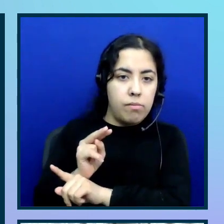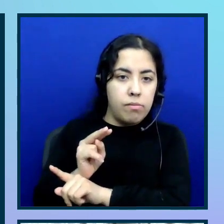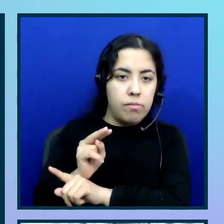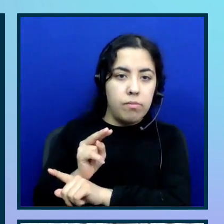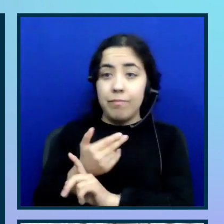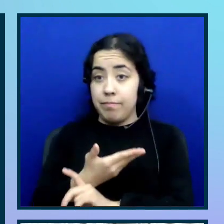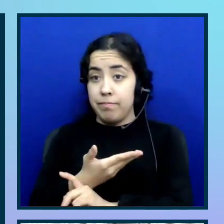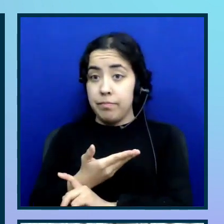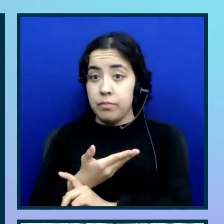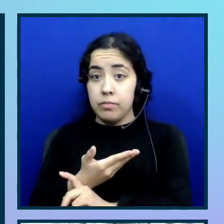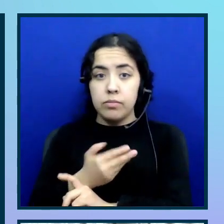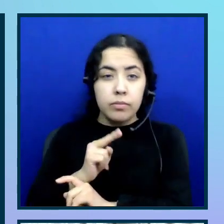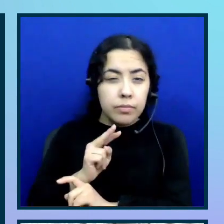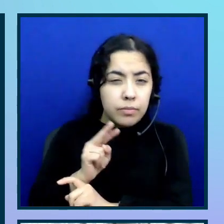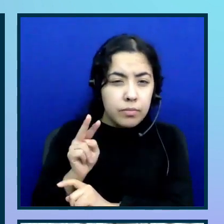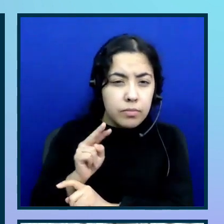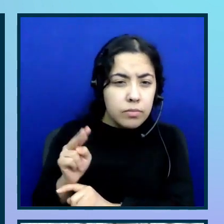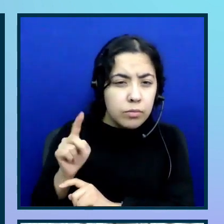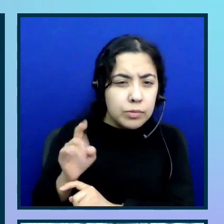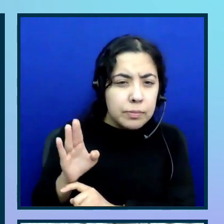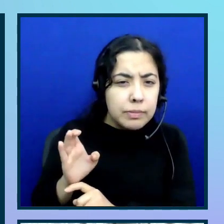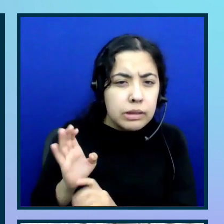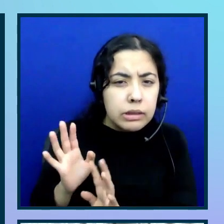here and let's see,